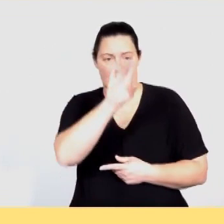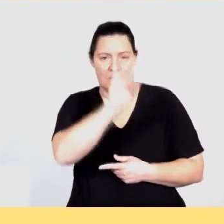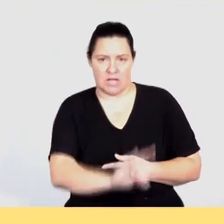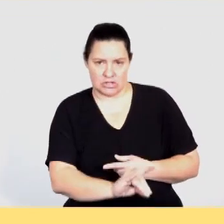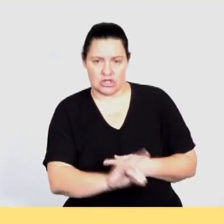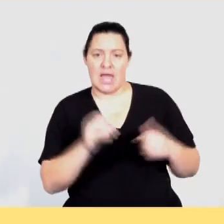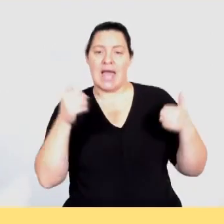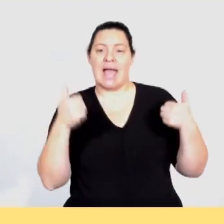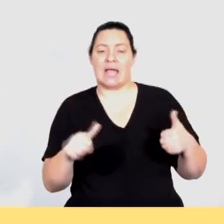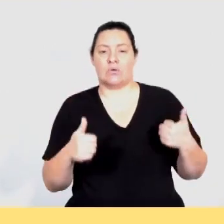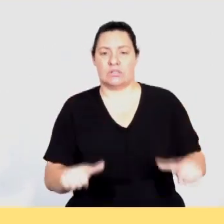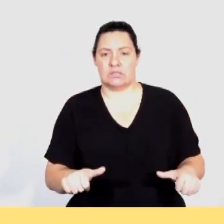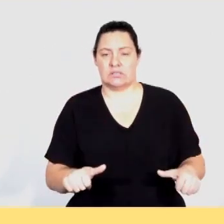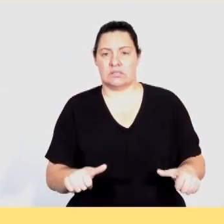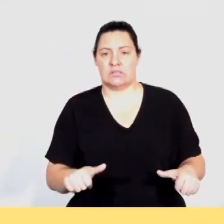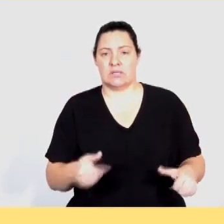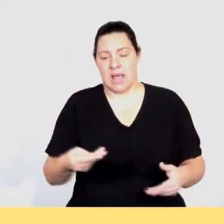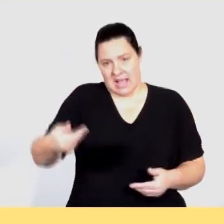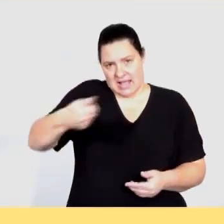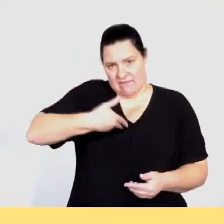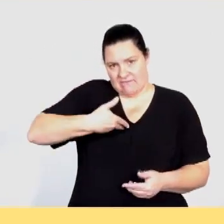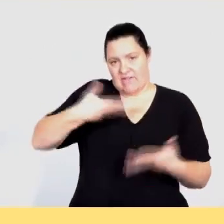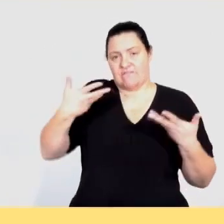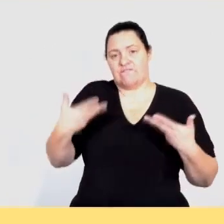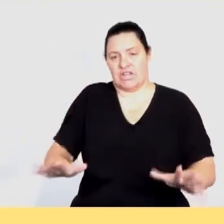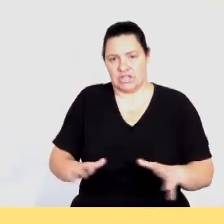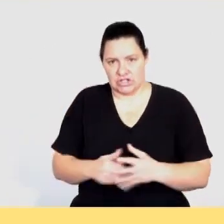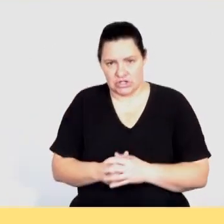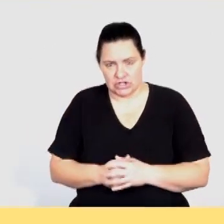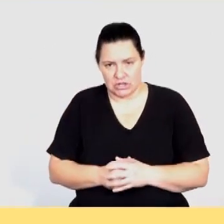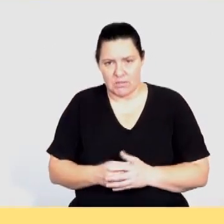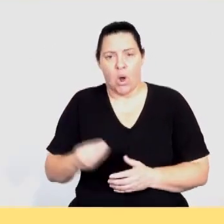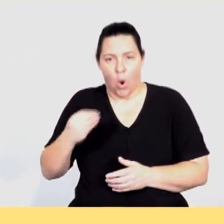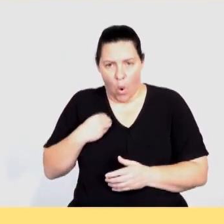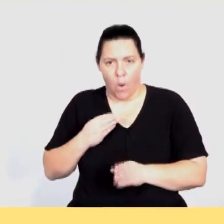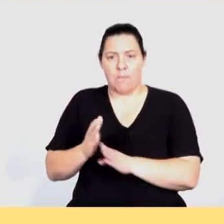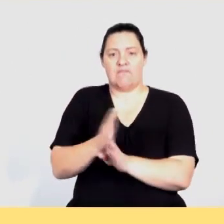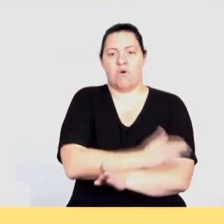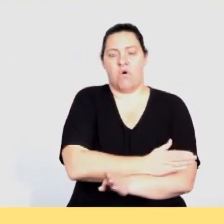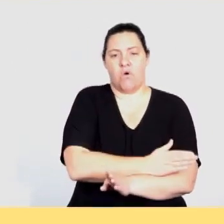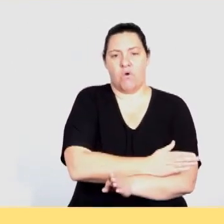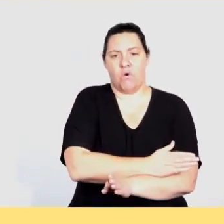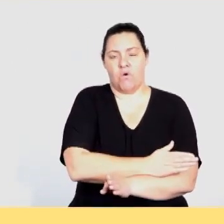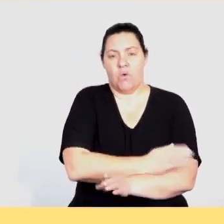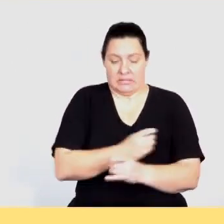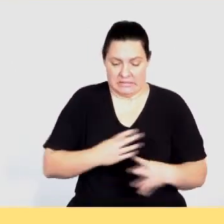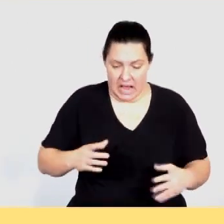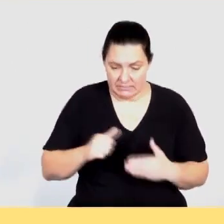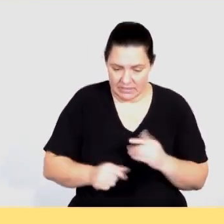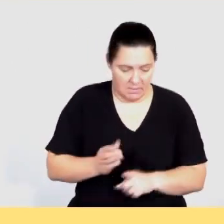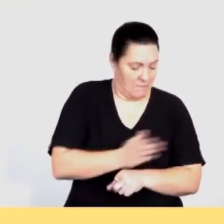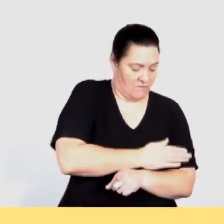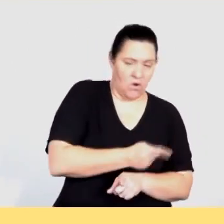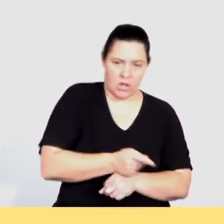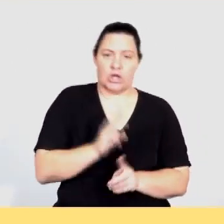1st, accounts rendered. This is how much I was owing Greg Traders at the beginning of the month.